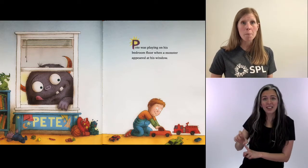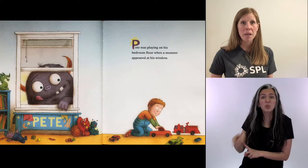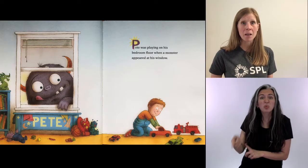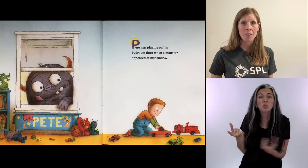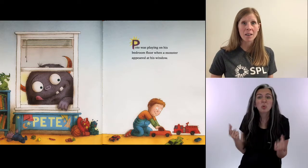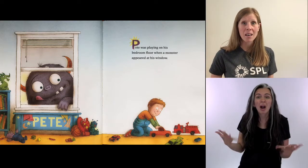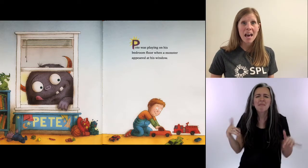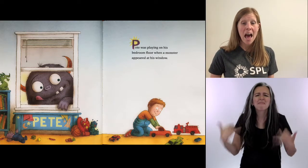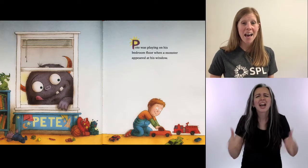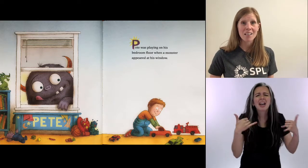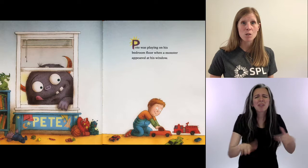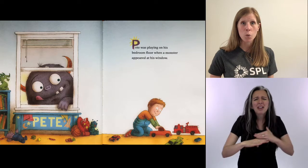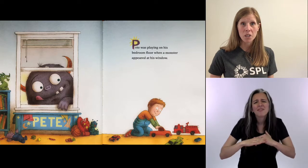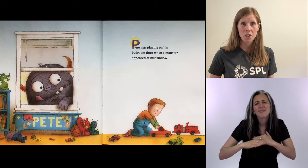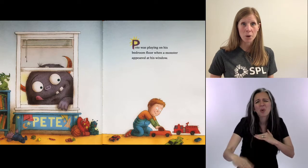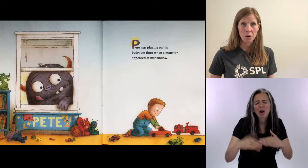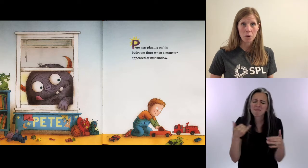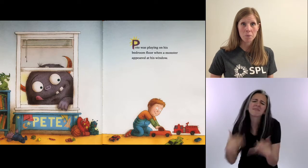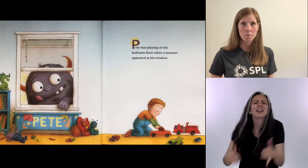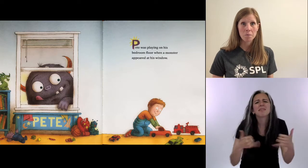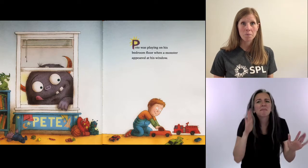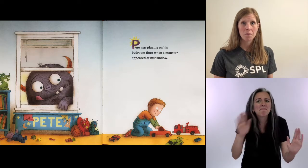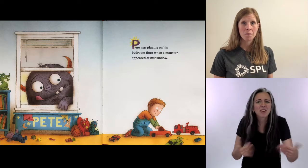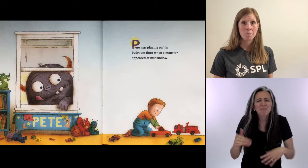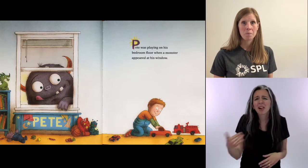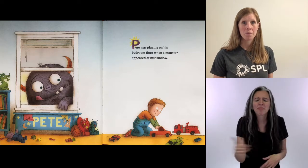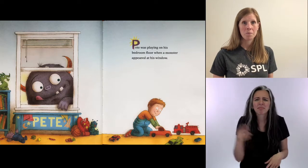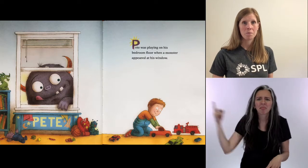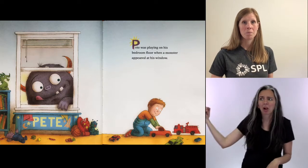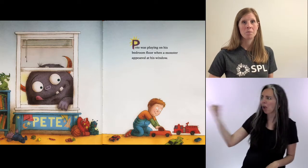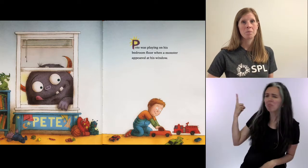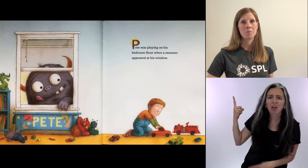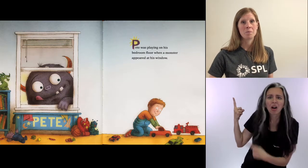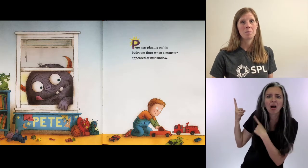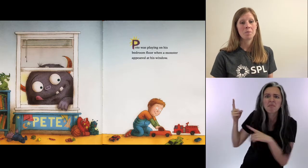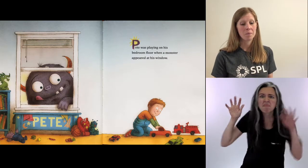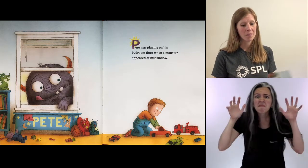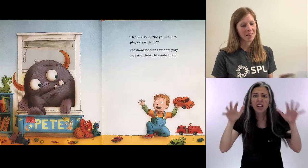monster appeared at his window.